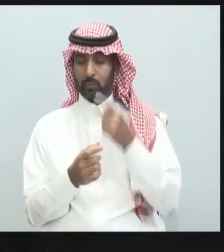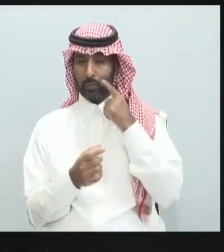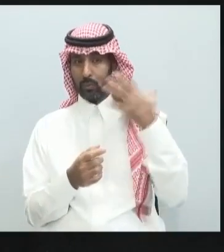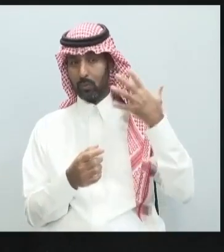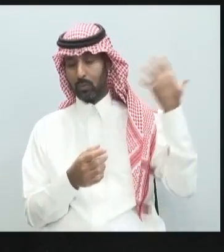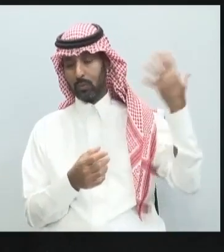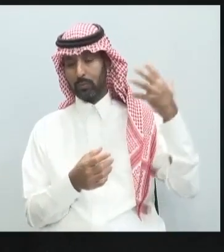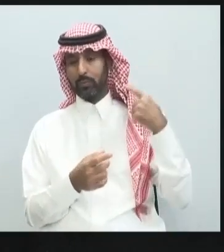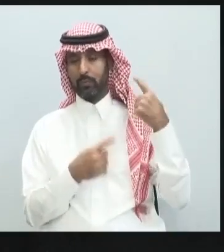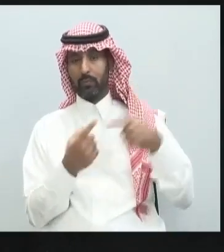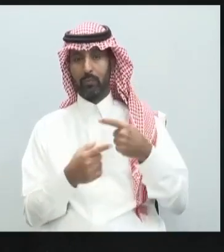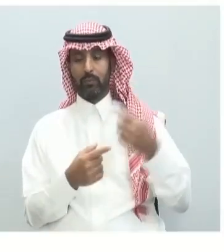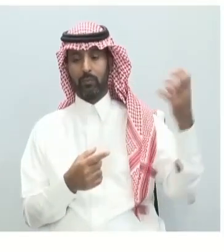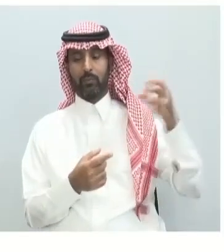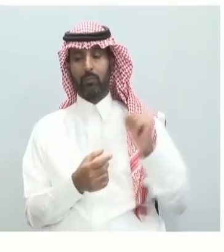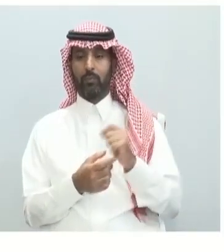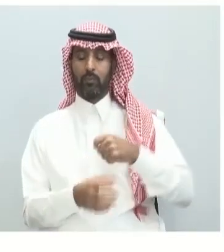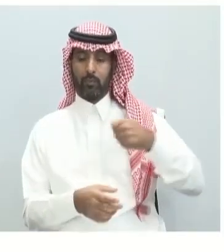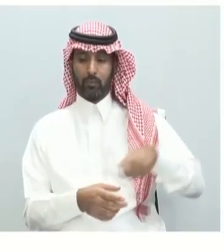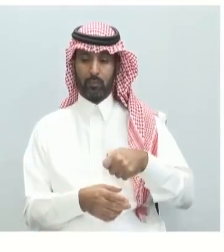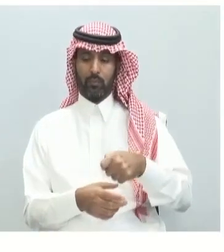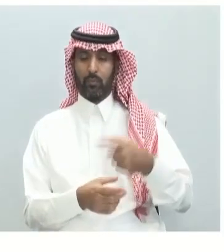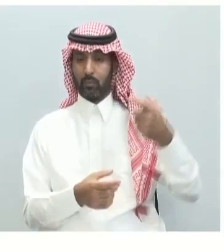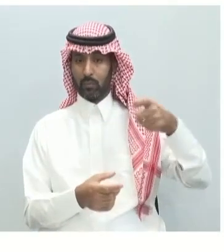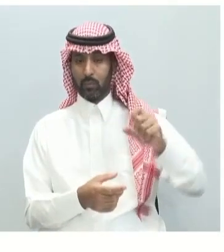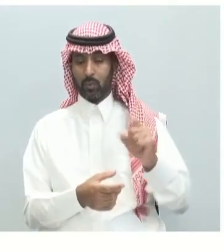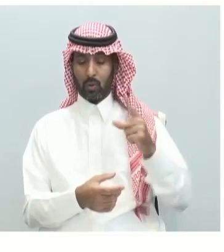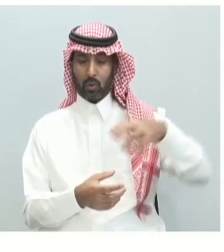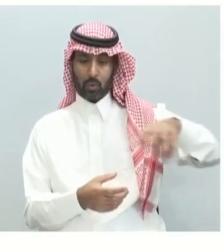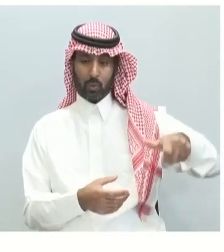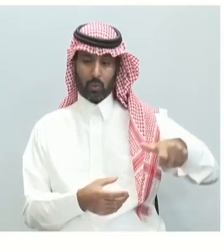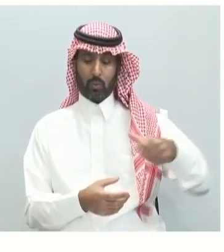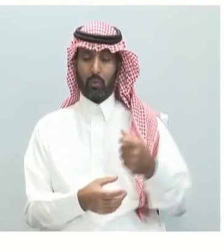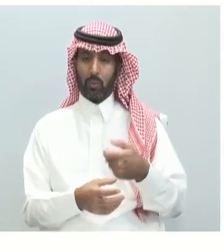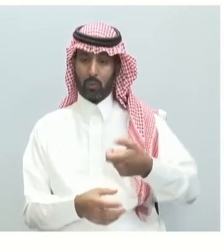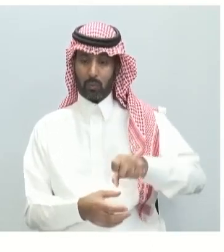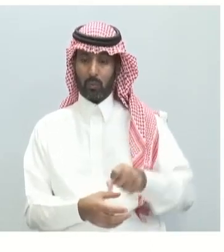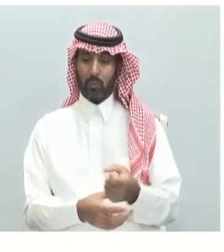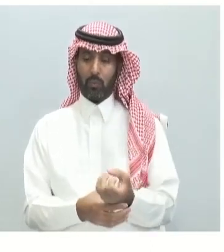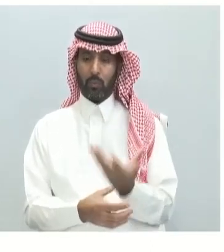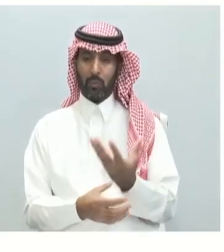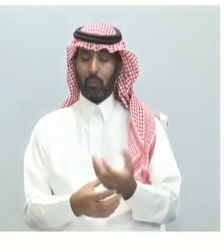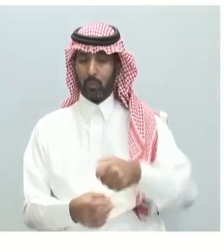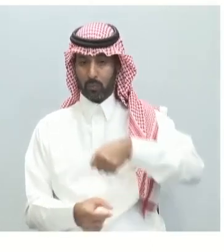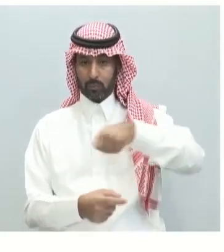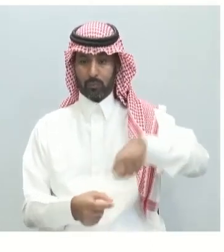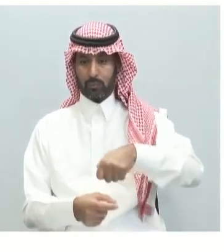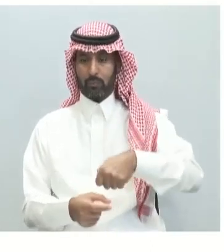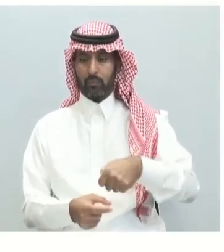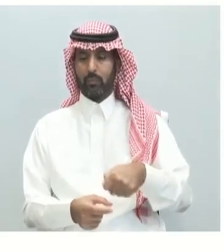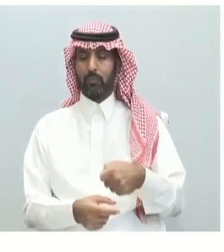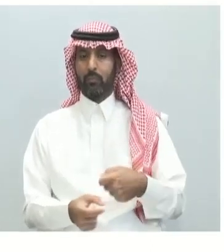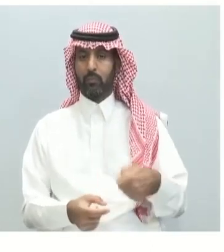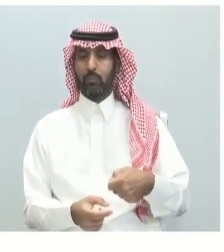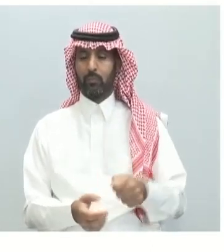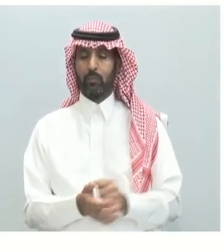hot days. Cooking and heating gas, does it appeal to you? Of course, we use gas for cooking, maybe not